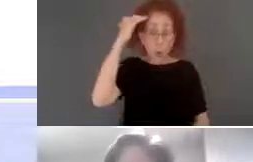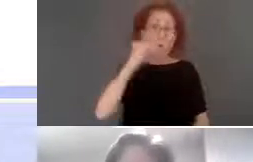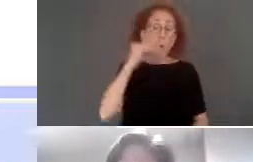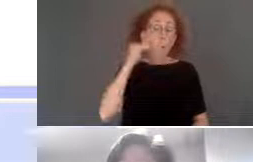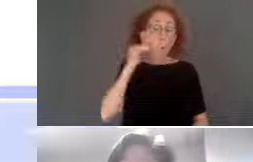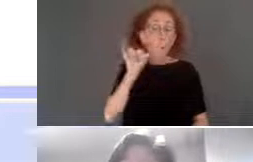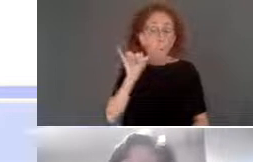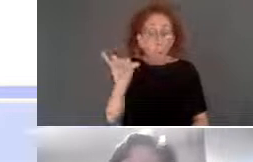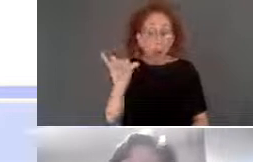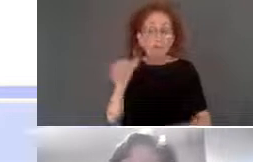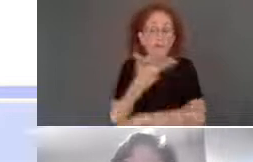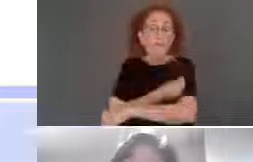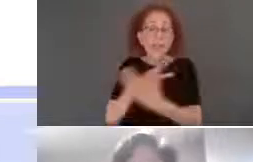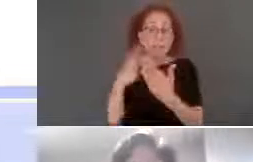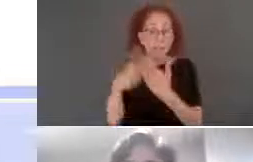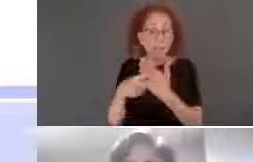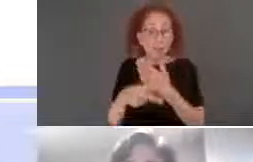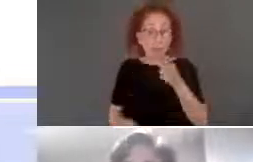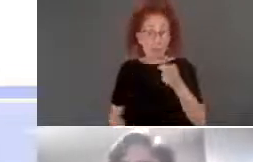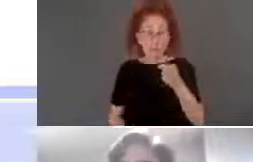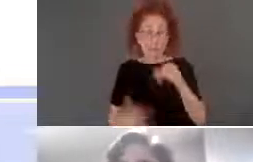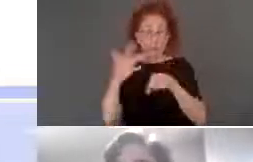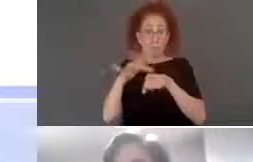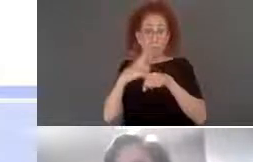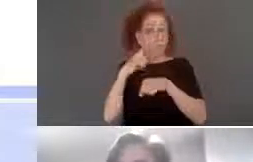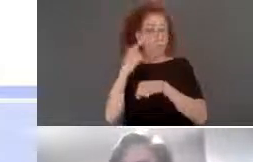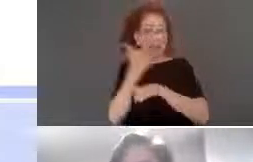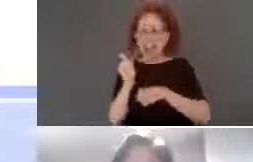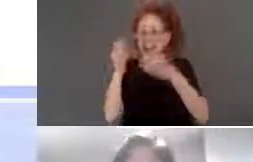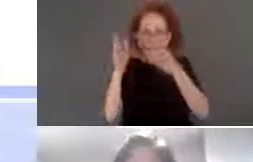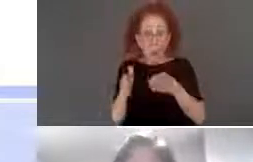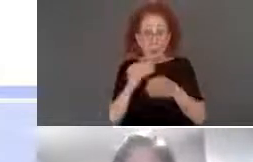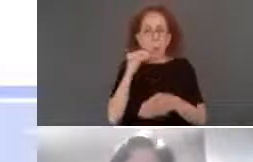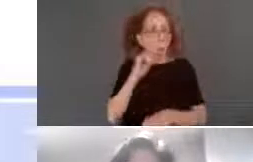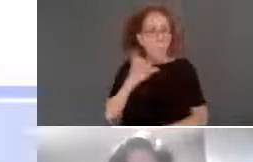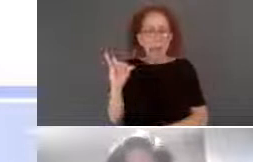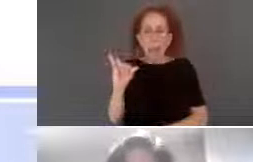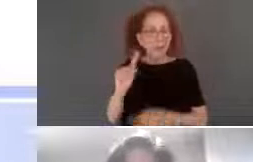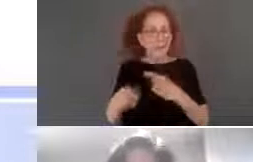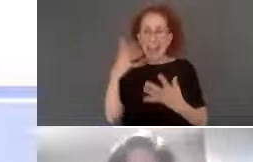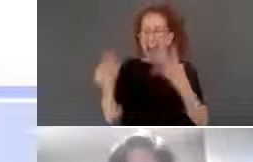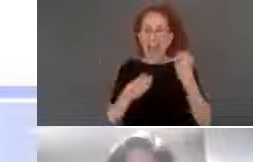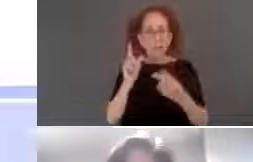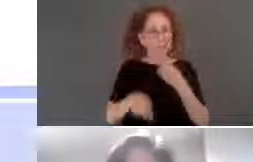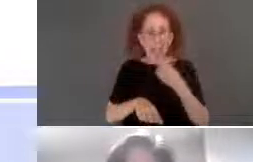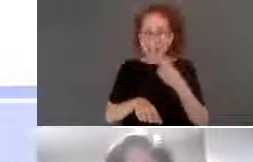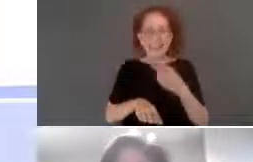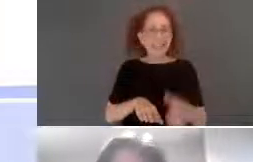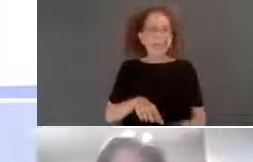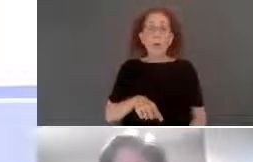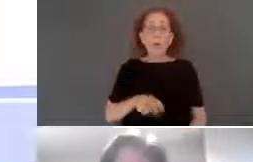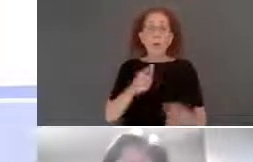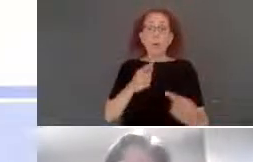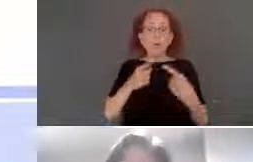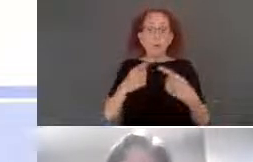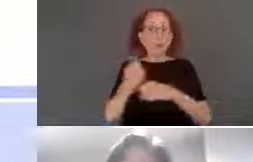vaccination program. So this program is available for any individual who is homebound or for anyone having difficulty being vaccinated at